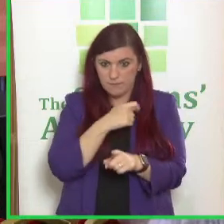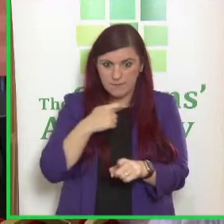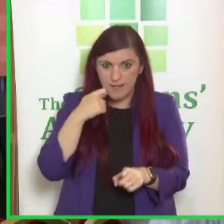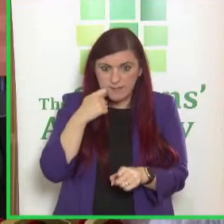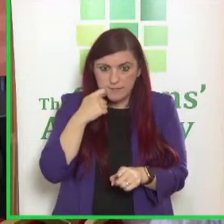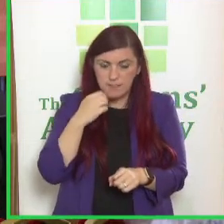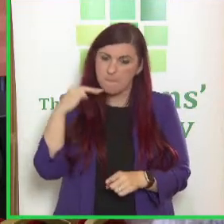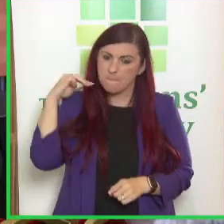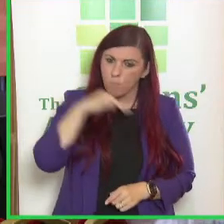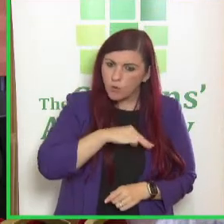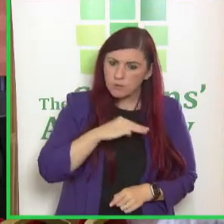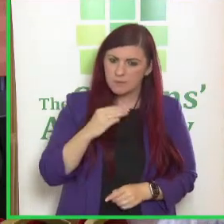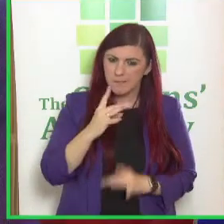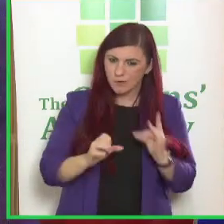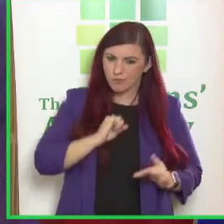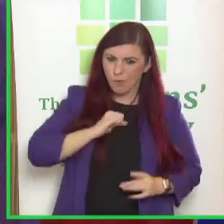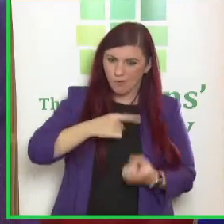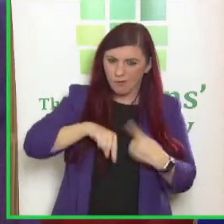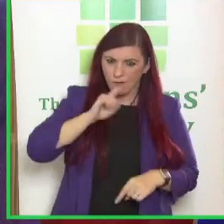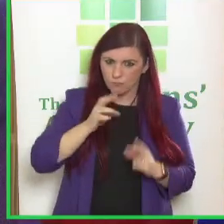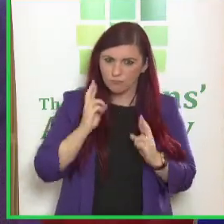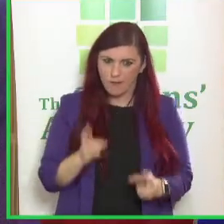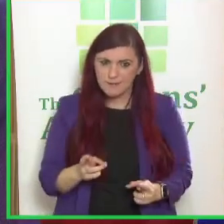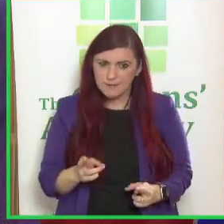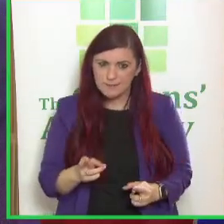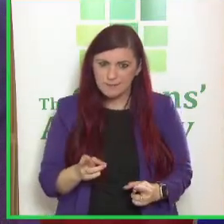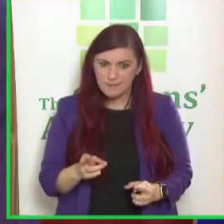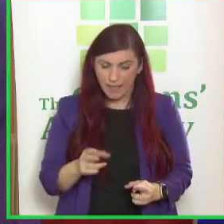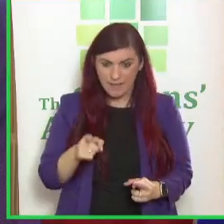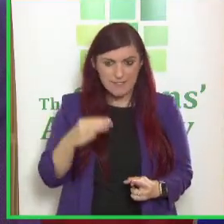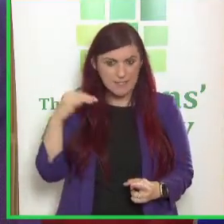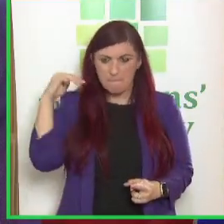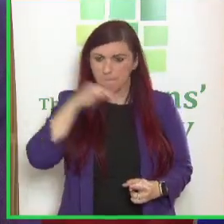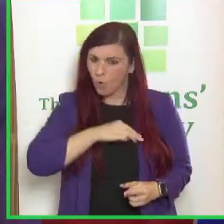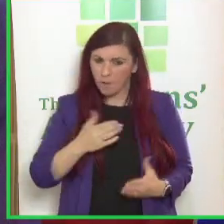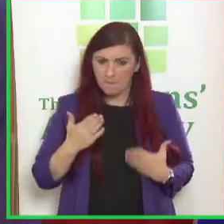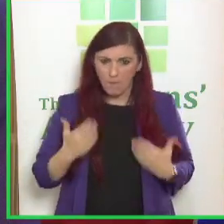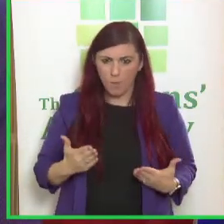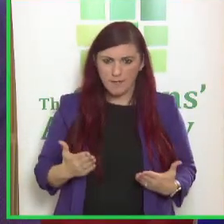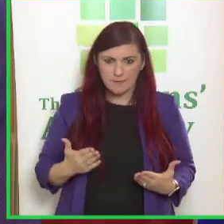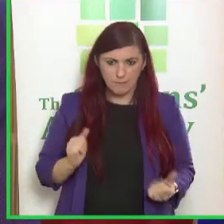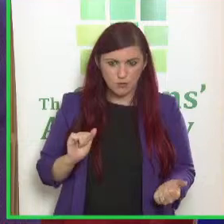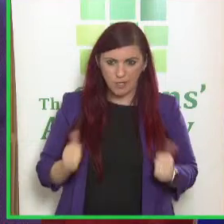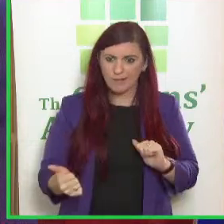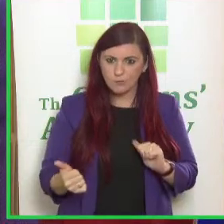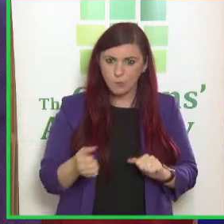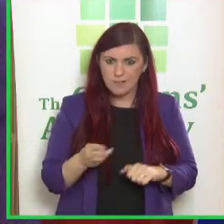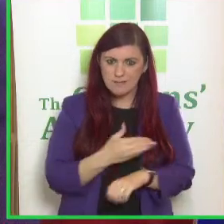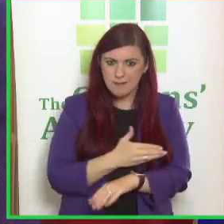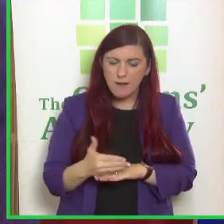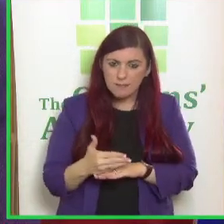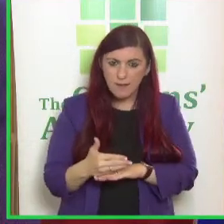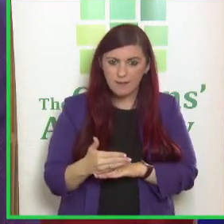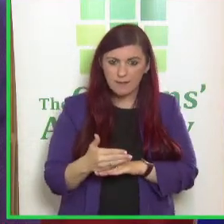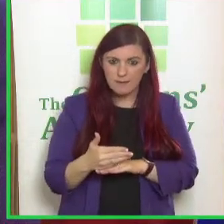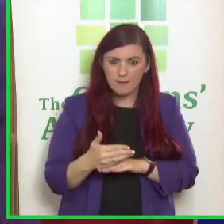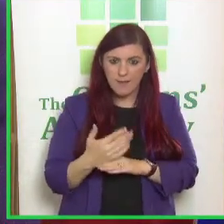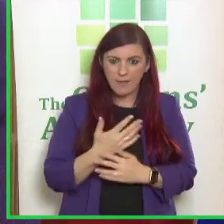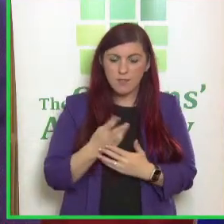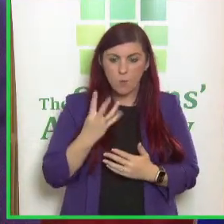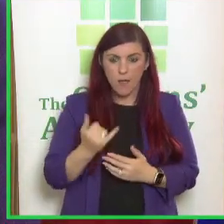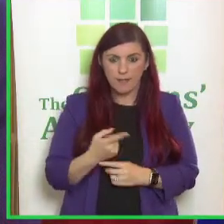get this right as well. This is our moment. This is a pivotal moment for us. You've done a huge amount of work, and that's why I think the work